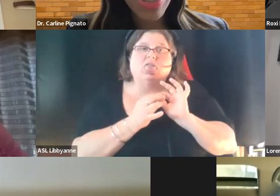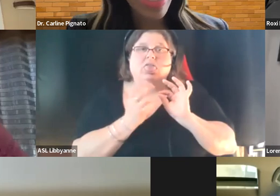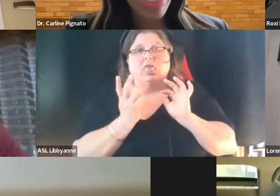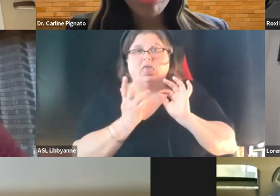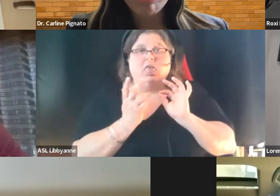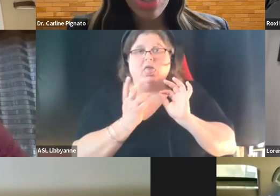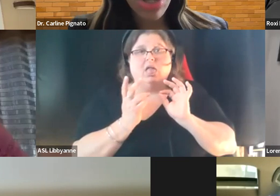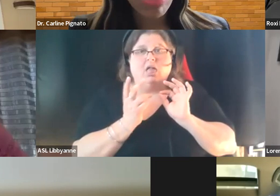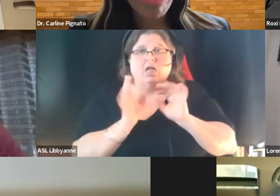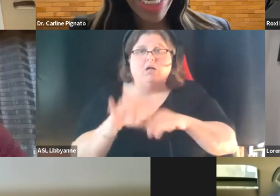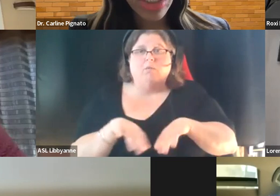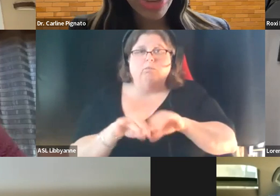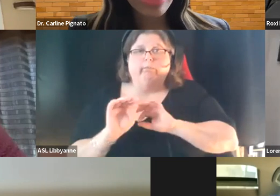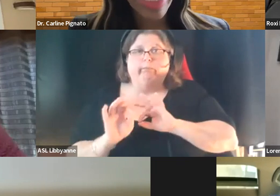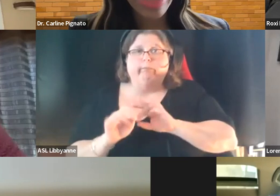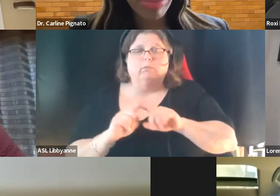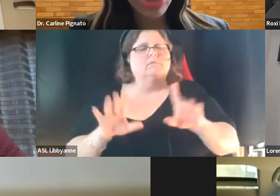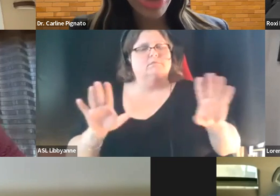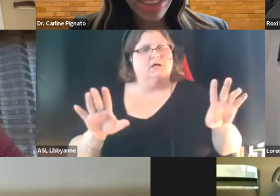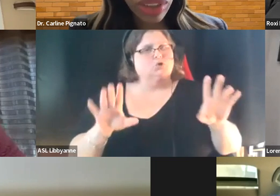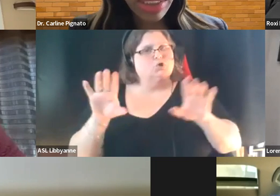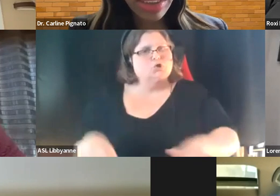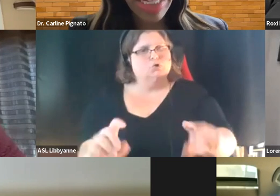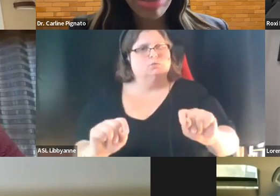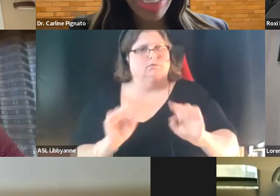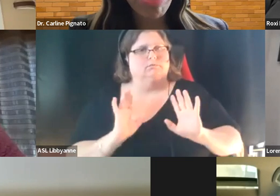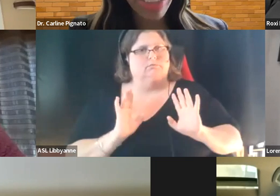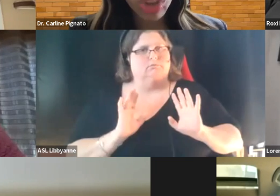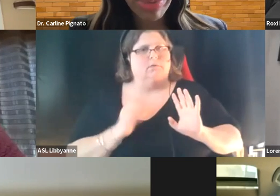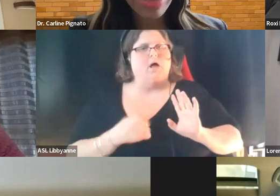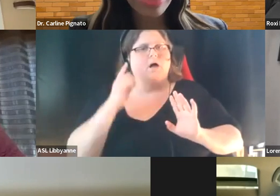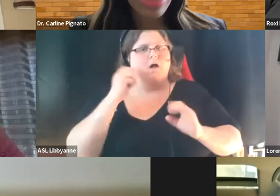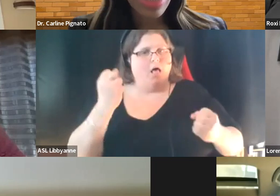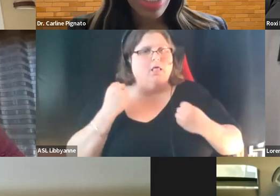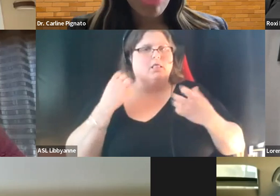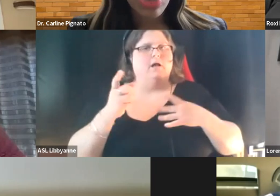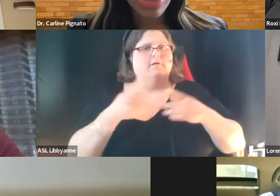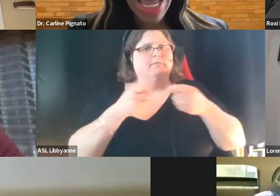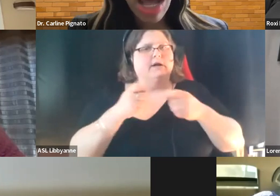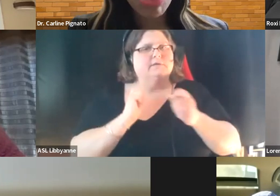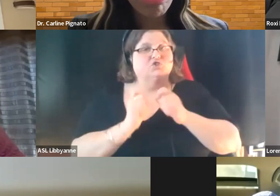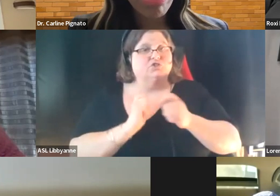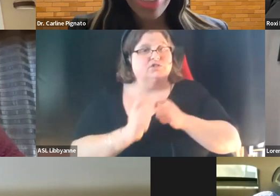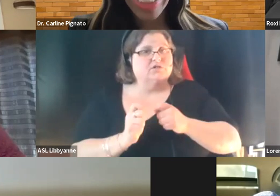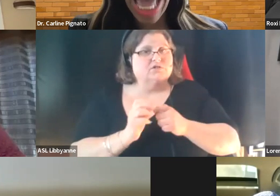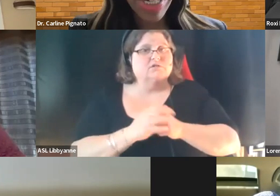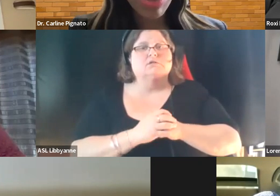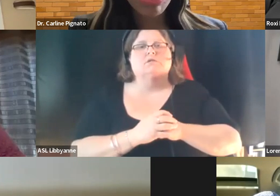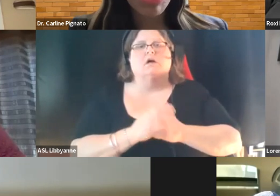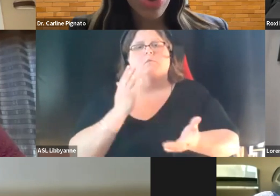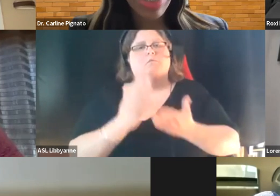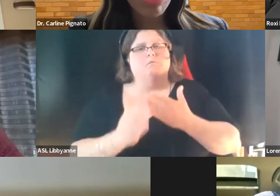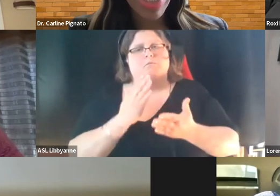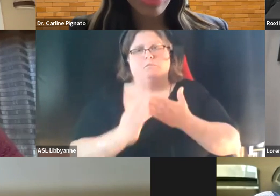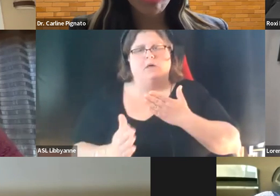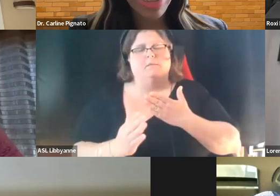I heard a lot of managing dynamic changes and management on how maybe the cabinet